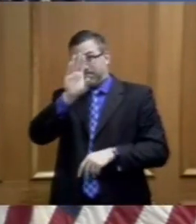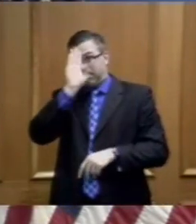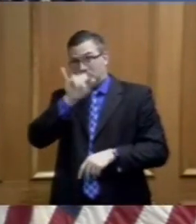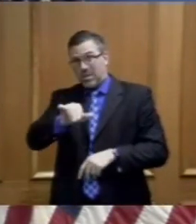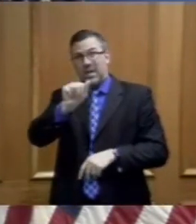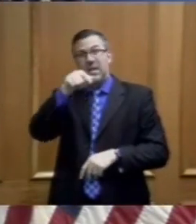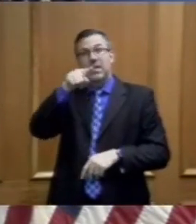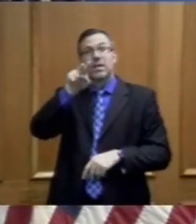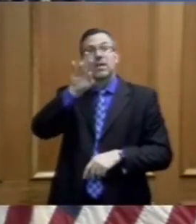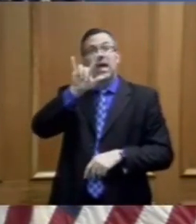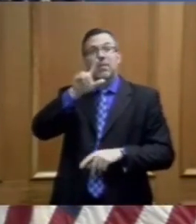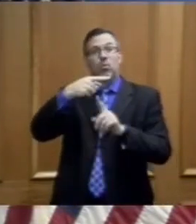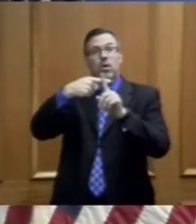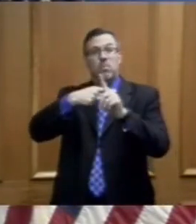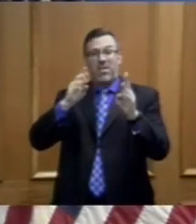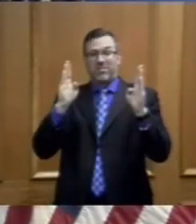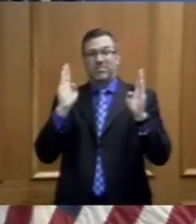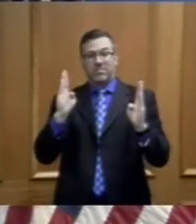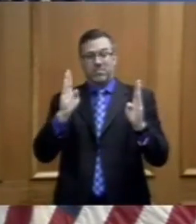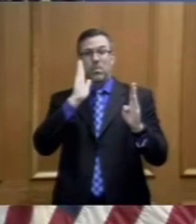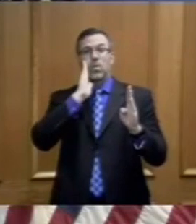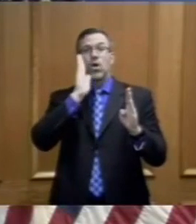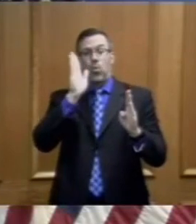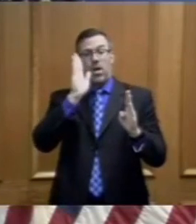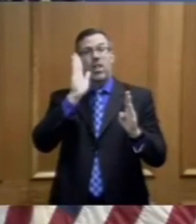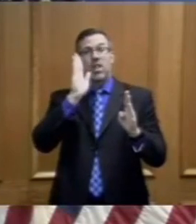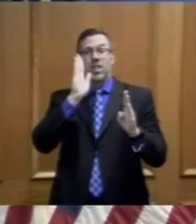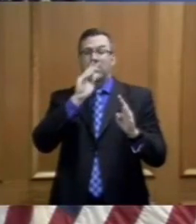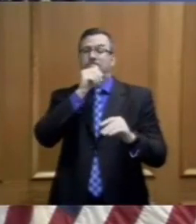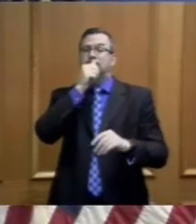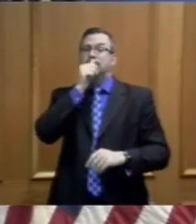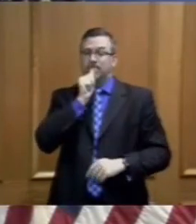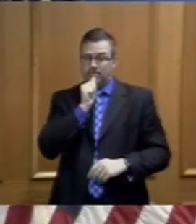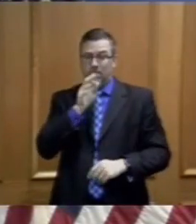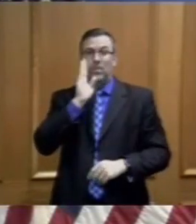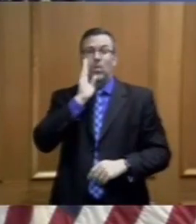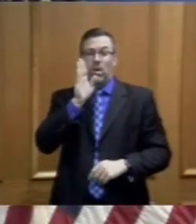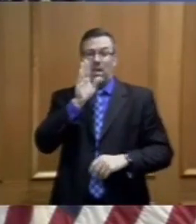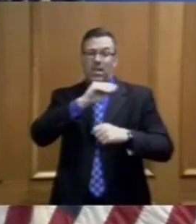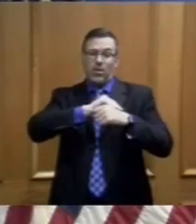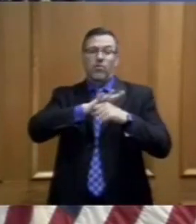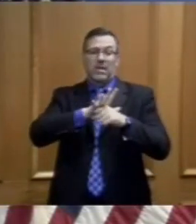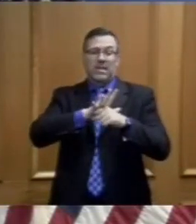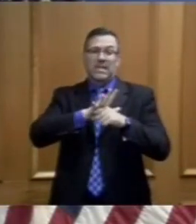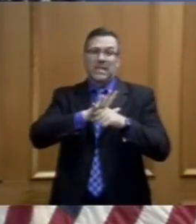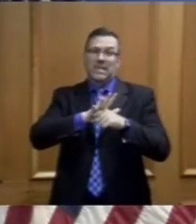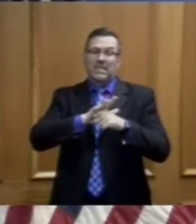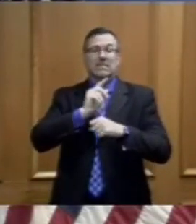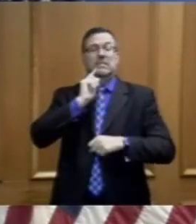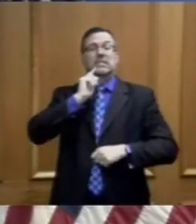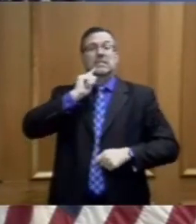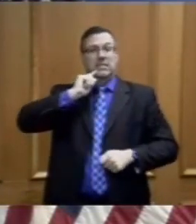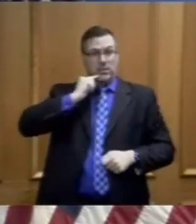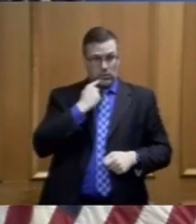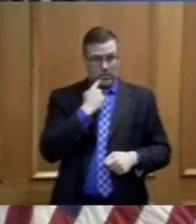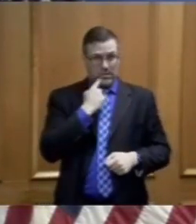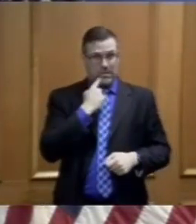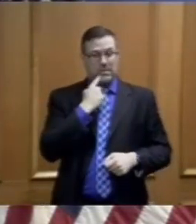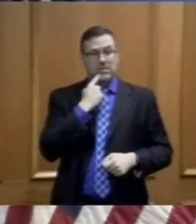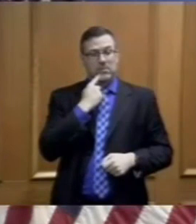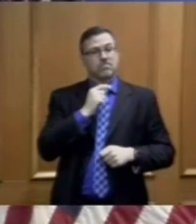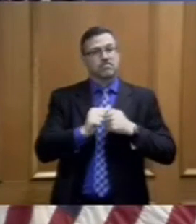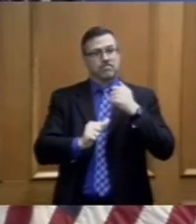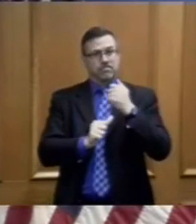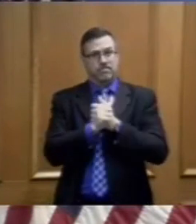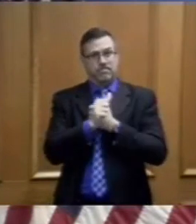month for our state. COVID-19 is an imminent threat, and we need you to